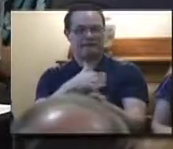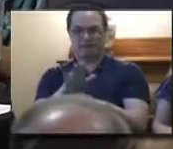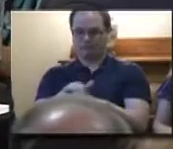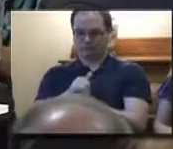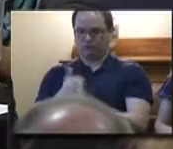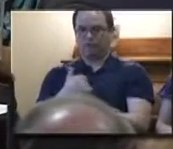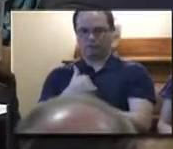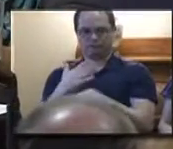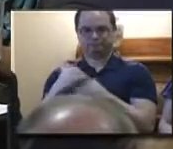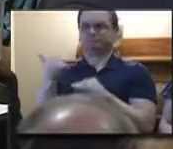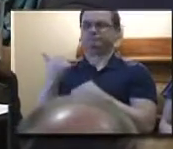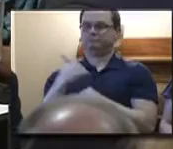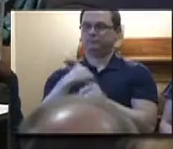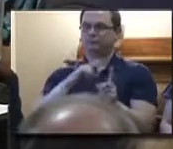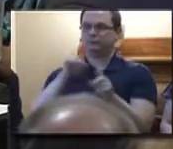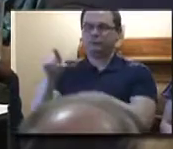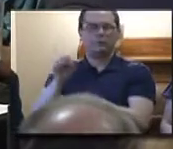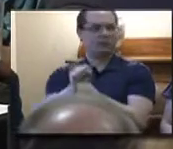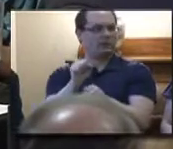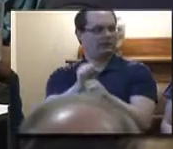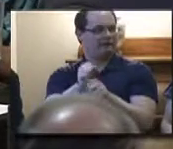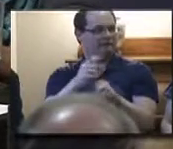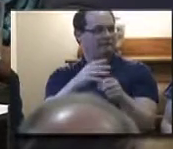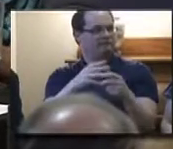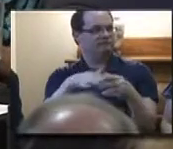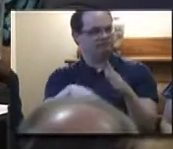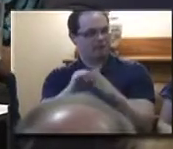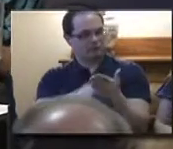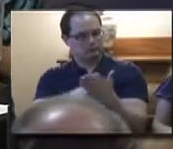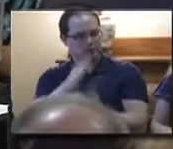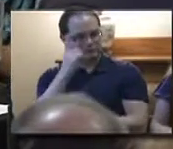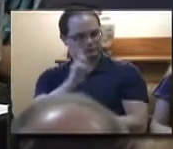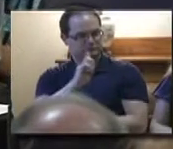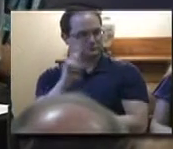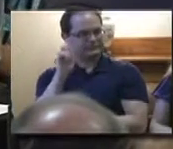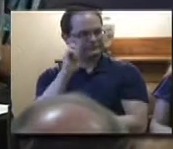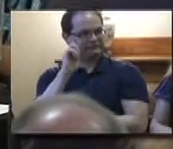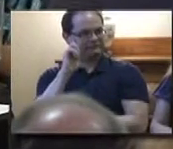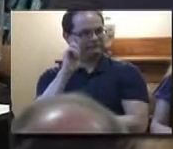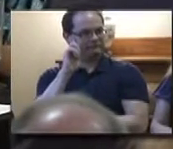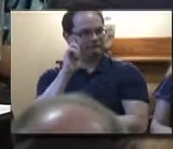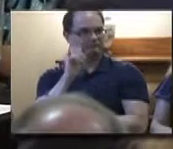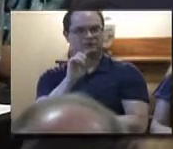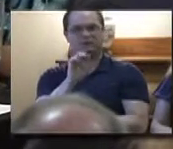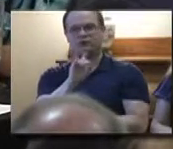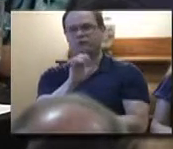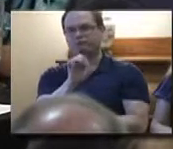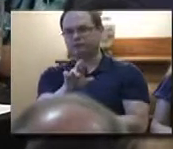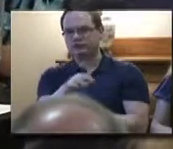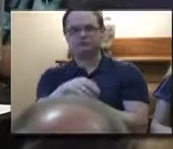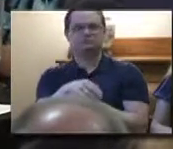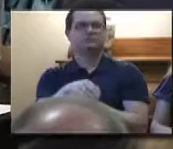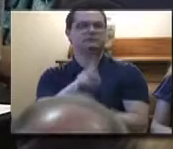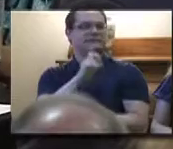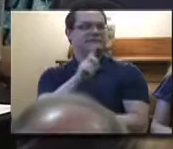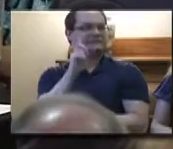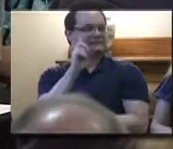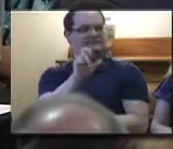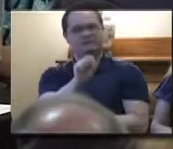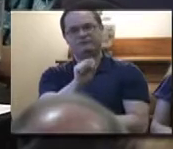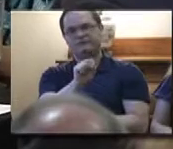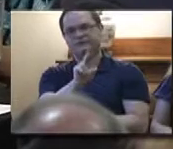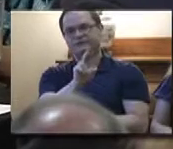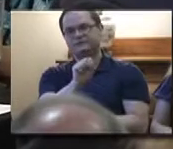help get some rights for deaf, for a deaf offender or a deaf suspect.